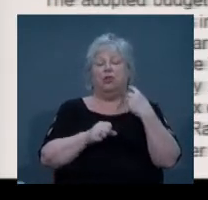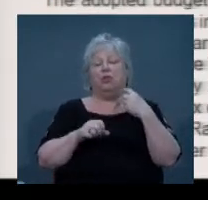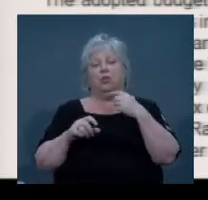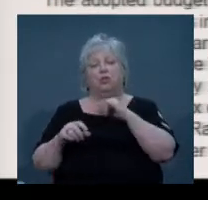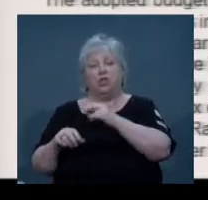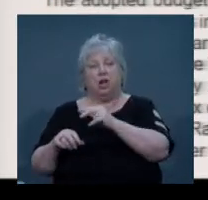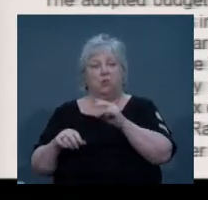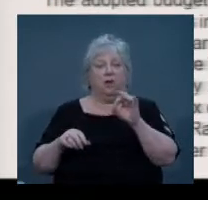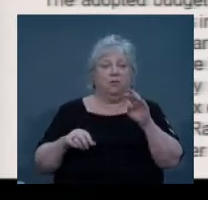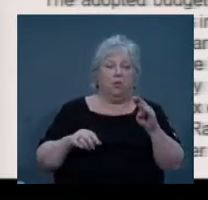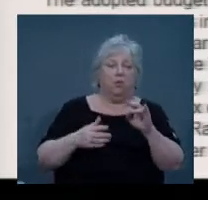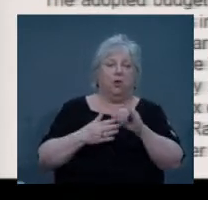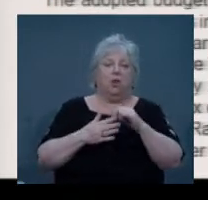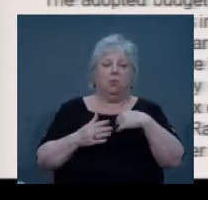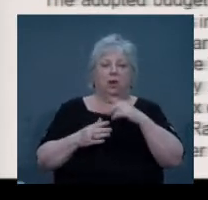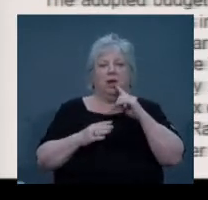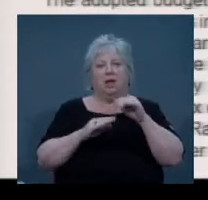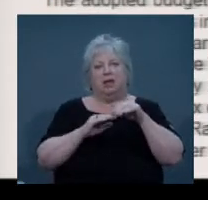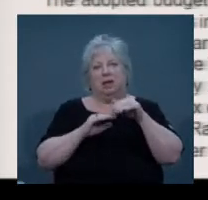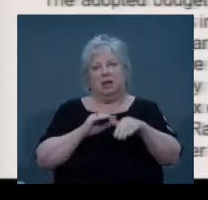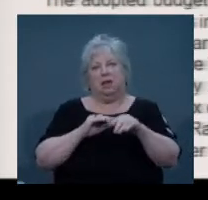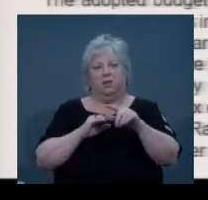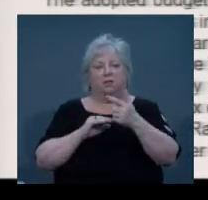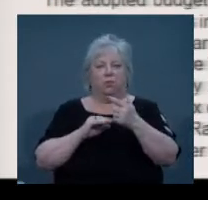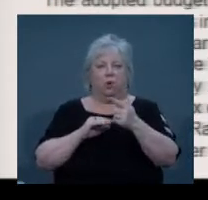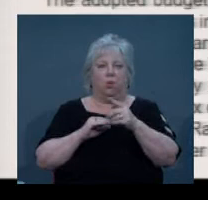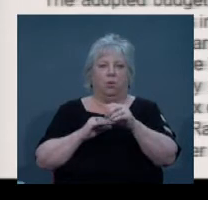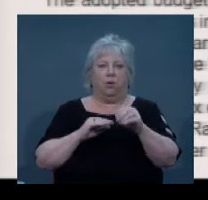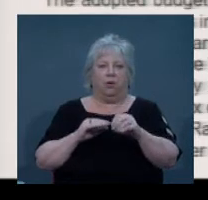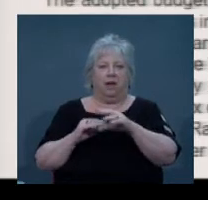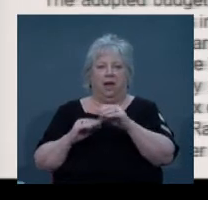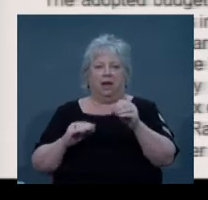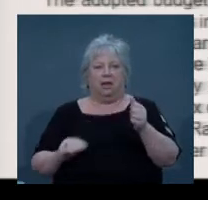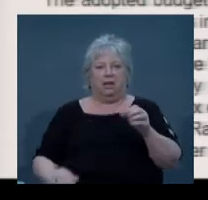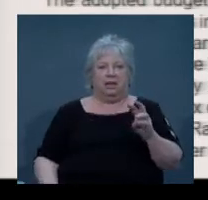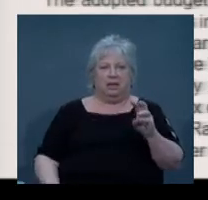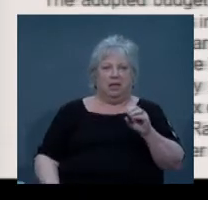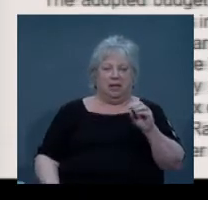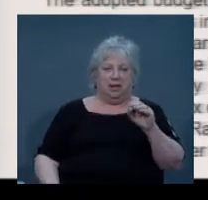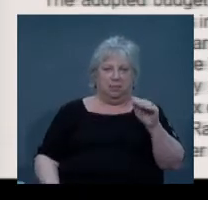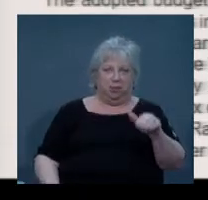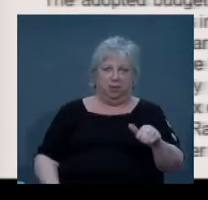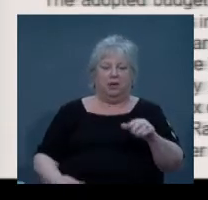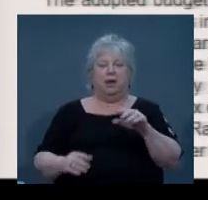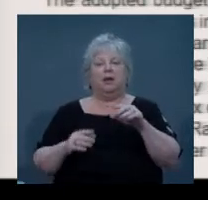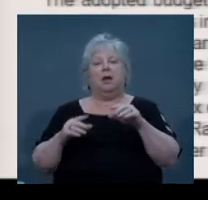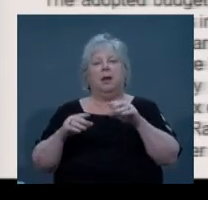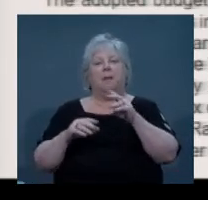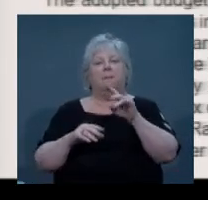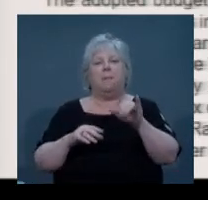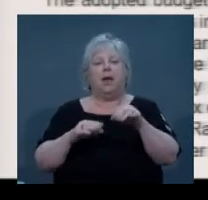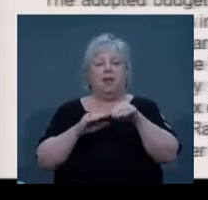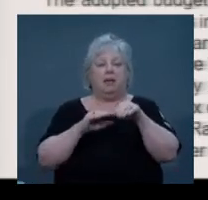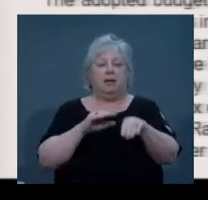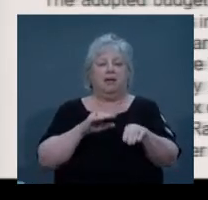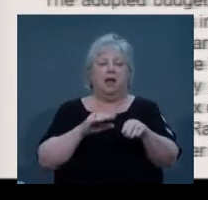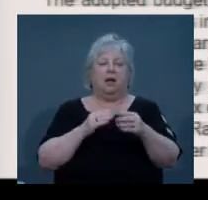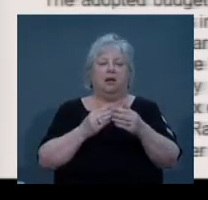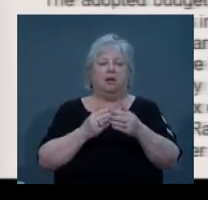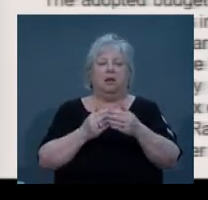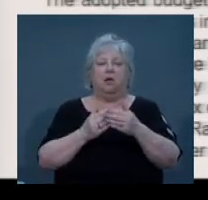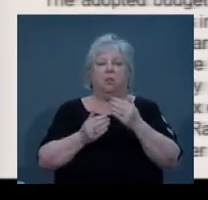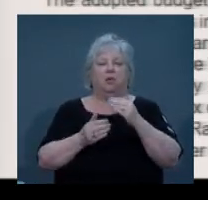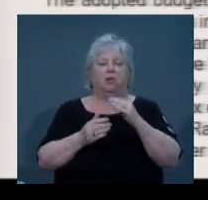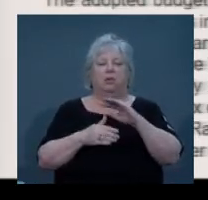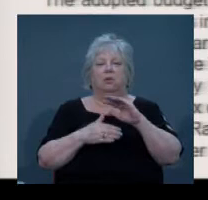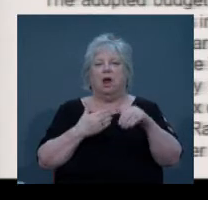February, where we had declines of 21% and 16%. The decline in May is almost